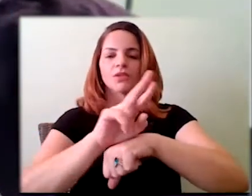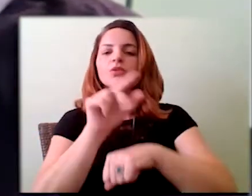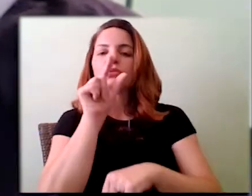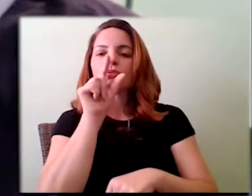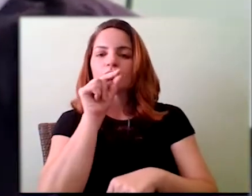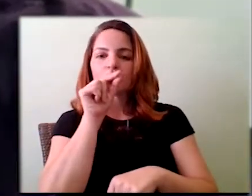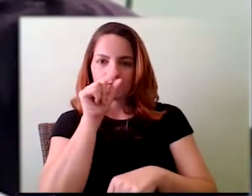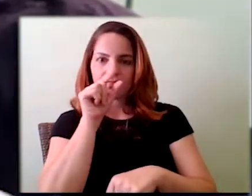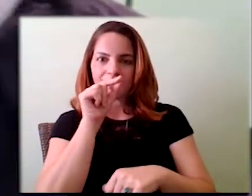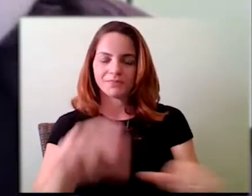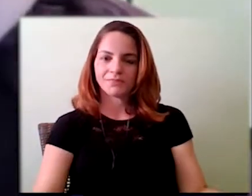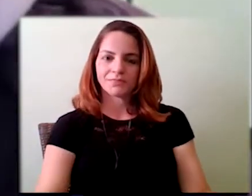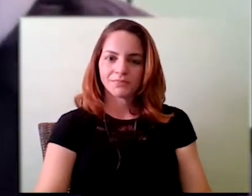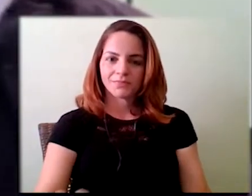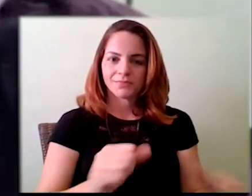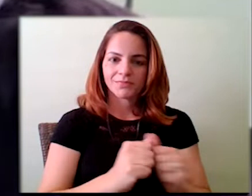1940.